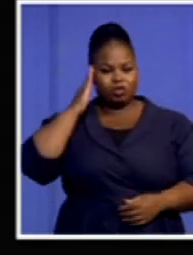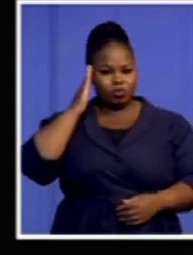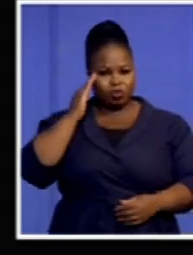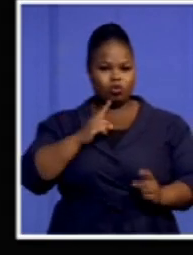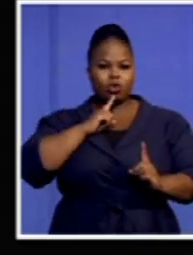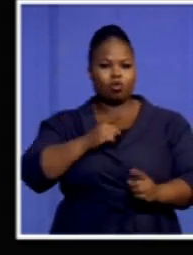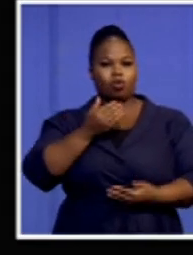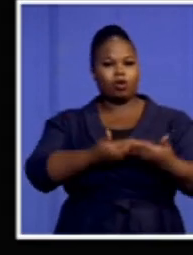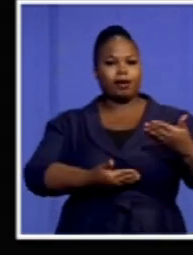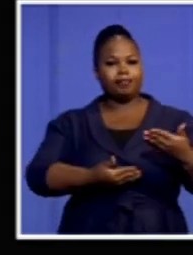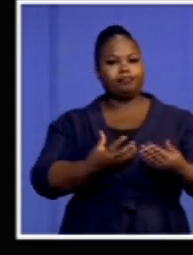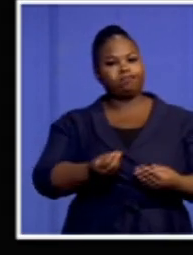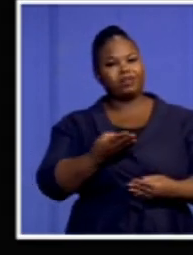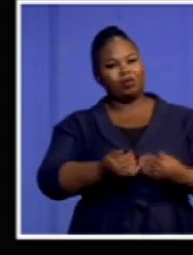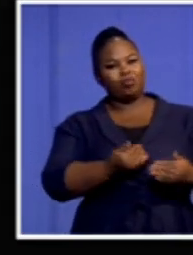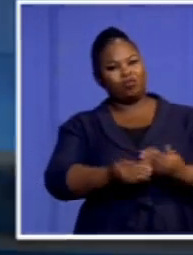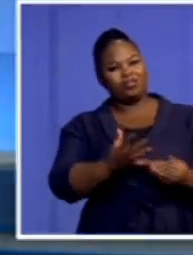process in terms of the court processes.